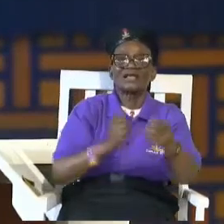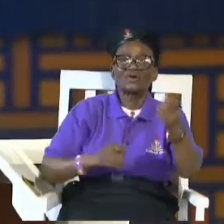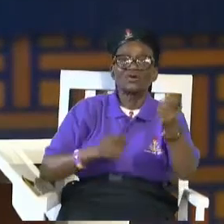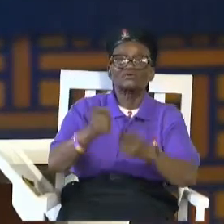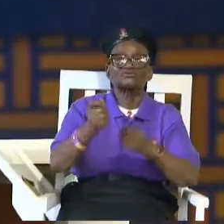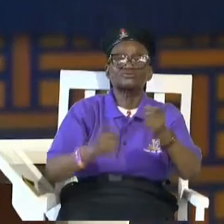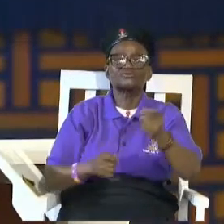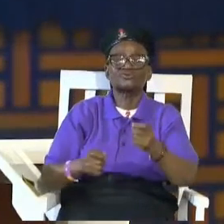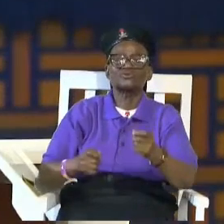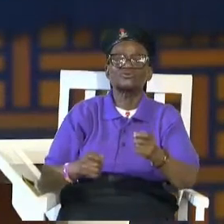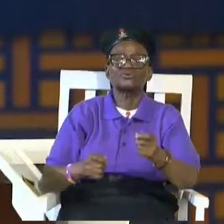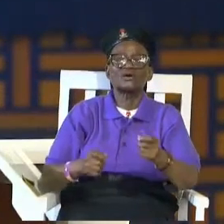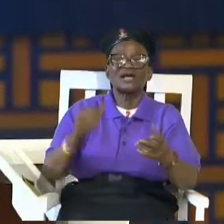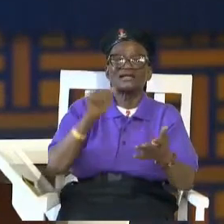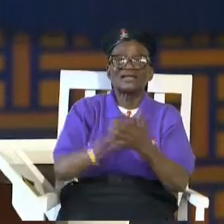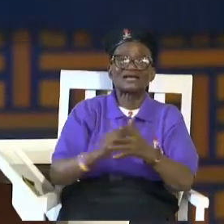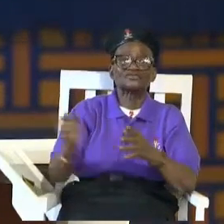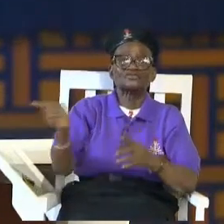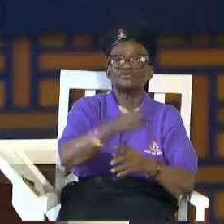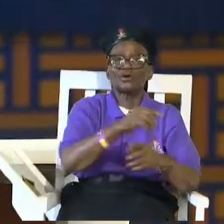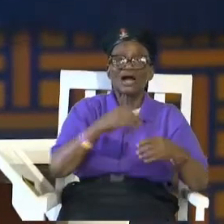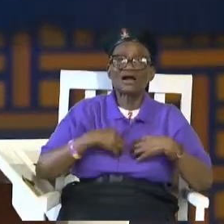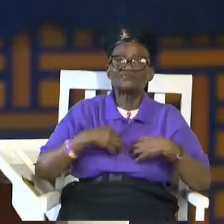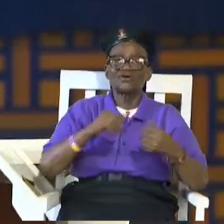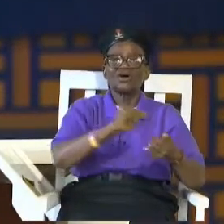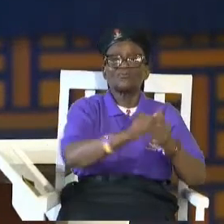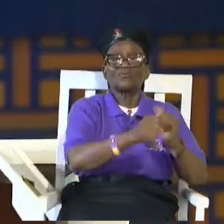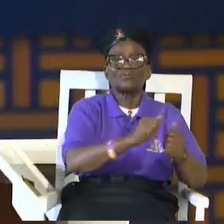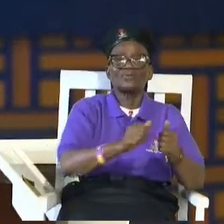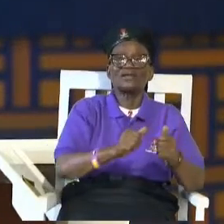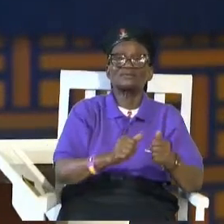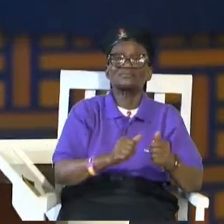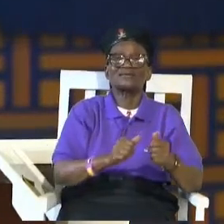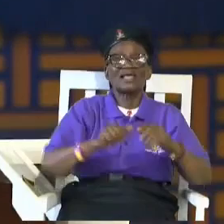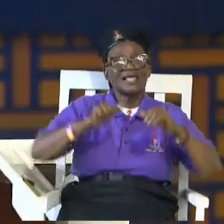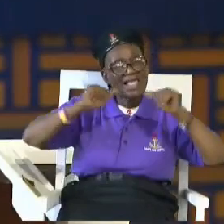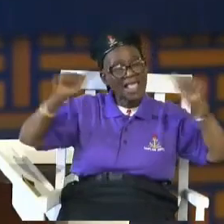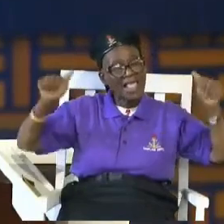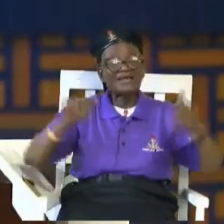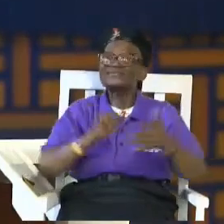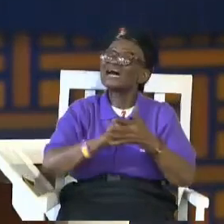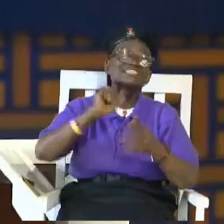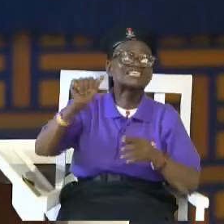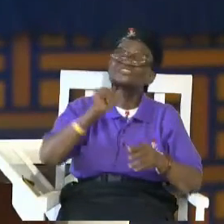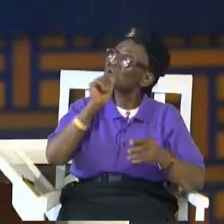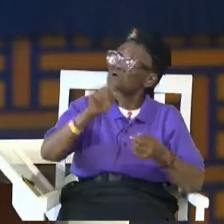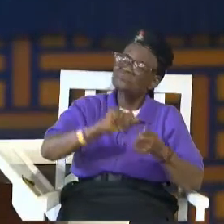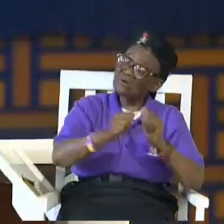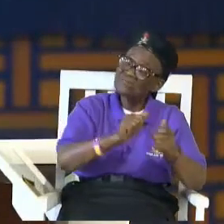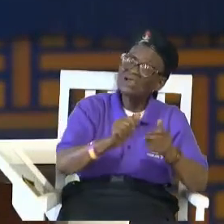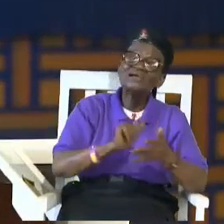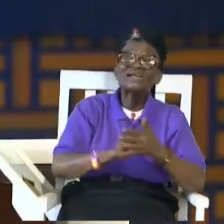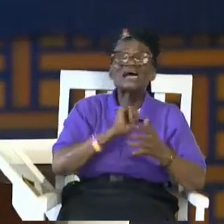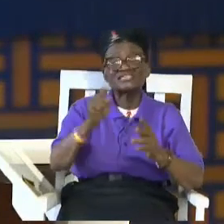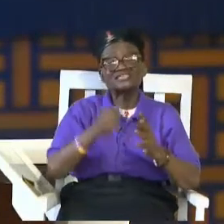So that you have a problem. Hey, that's no problem. That's the beginning of a testimony.